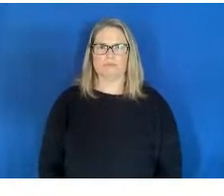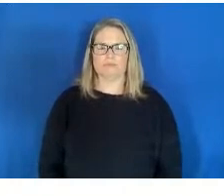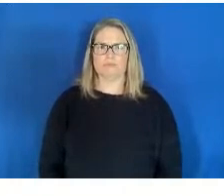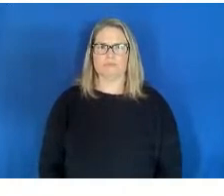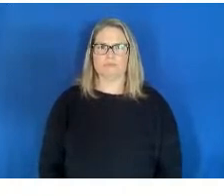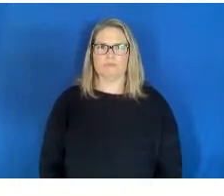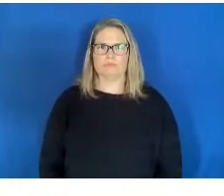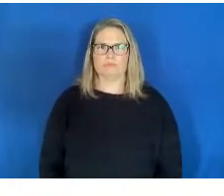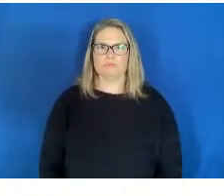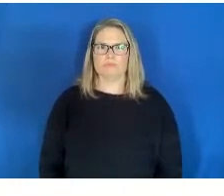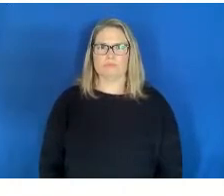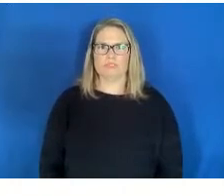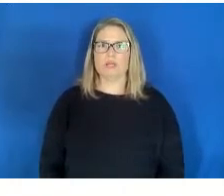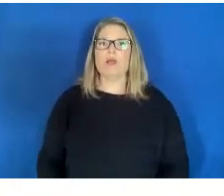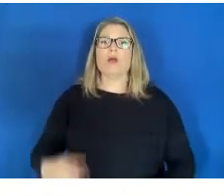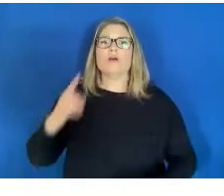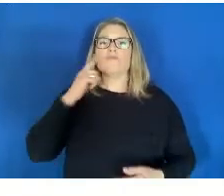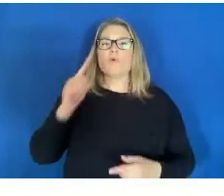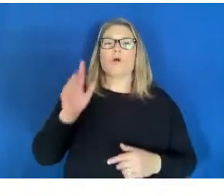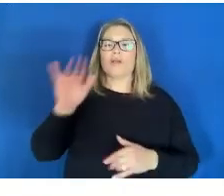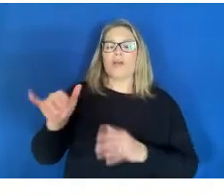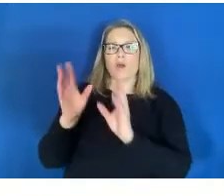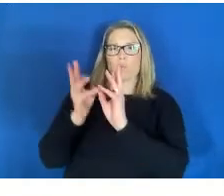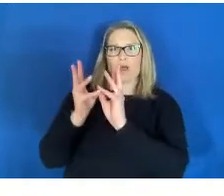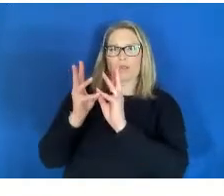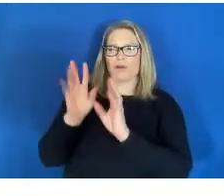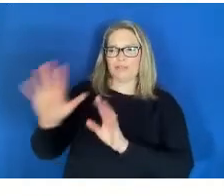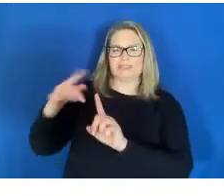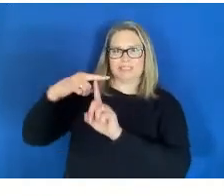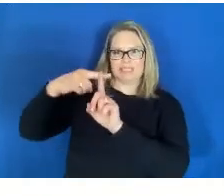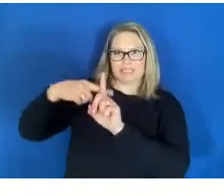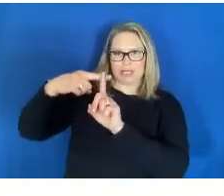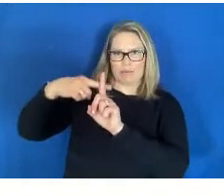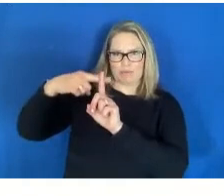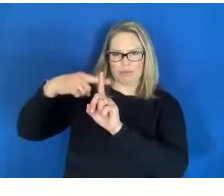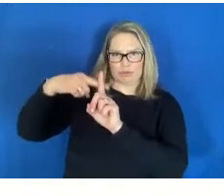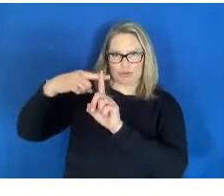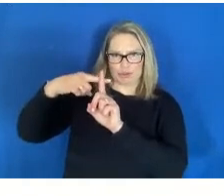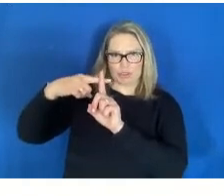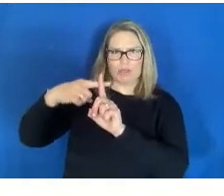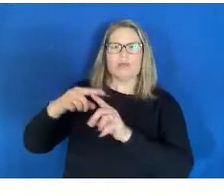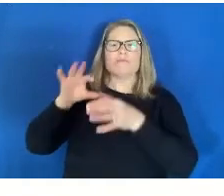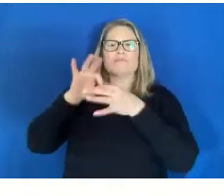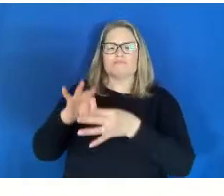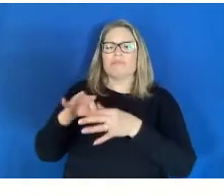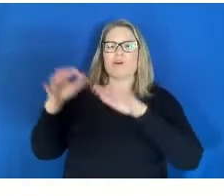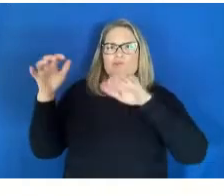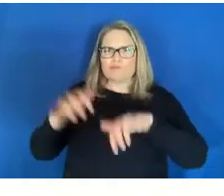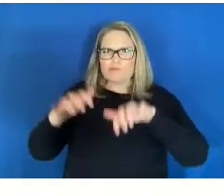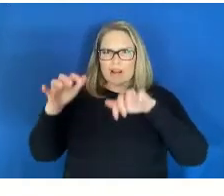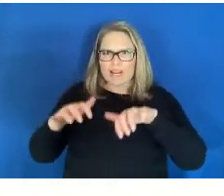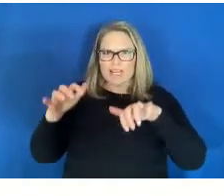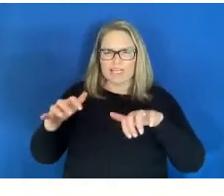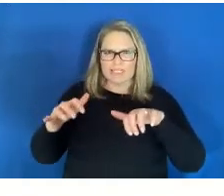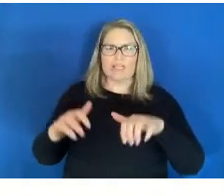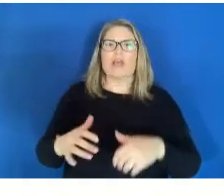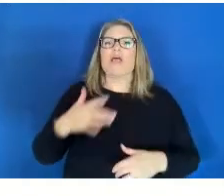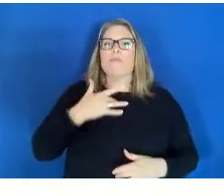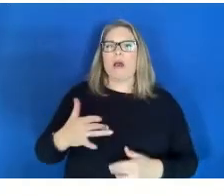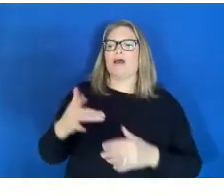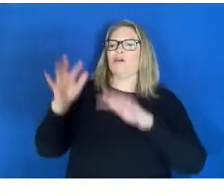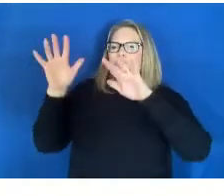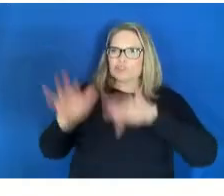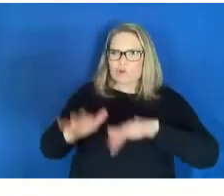The precipitation anomaly, like the temperature anomaly, but this precipitation, it includes both rain and